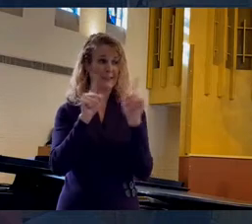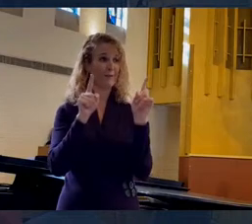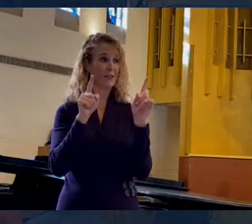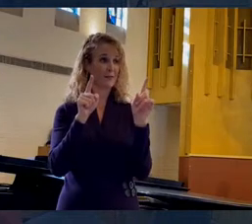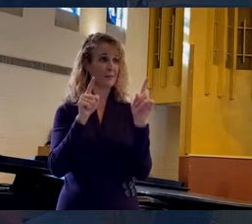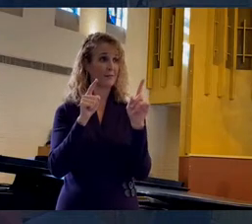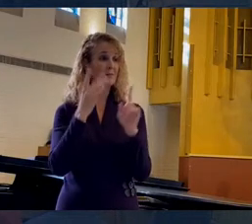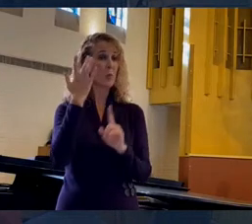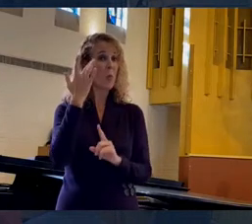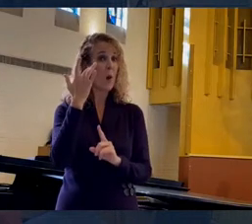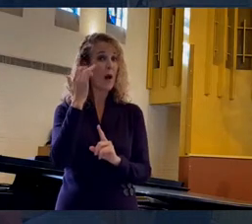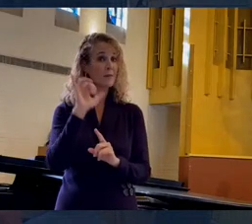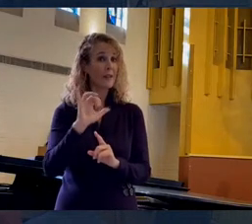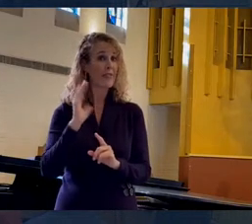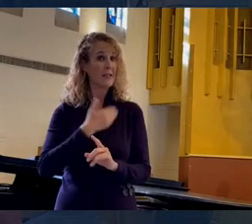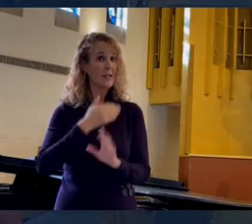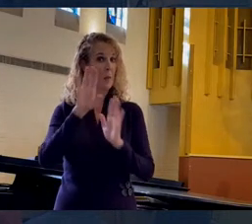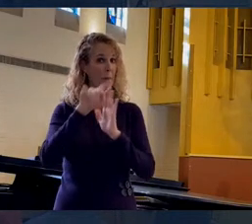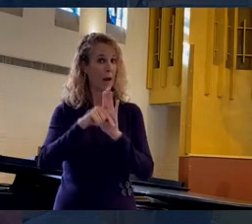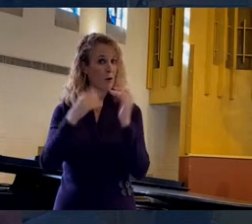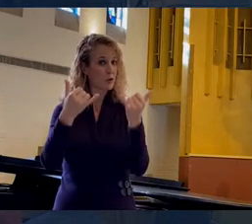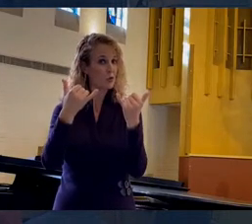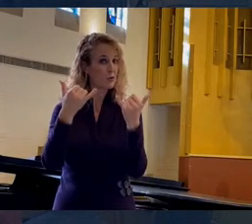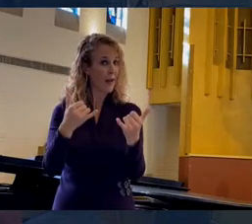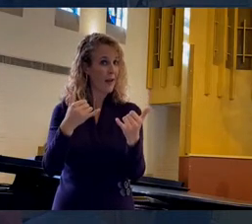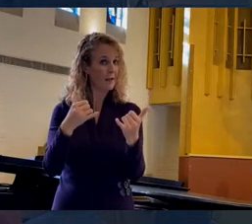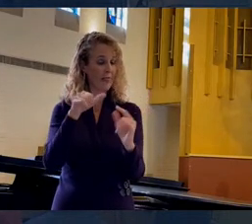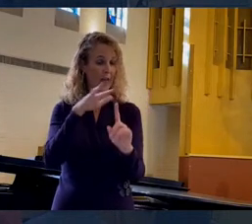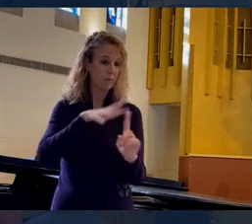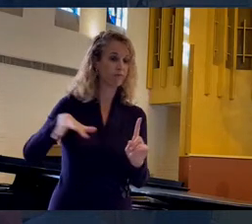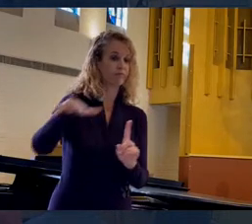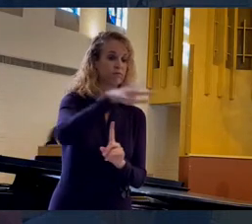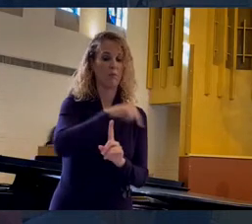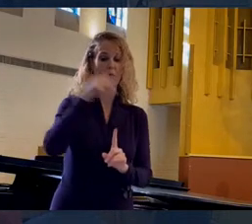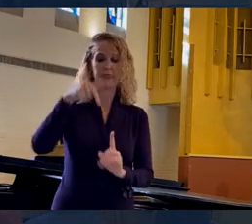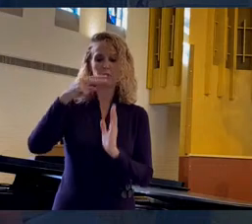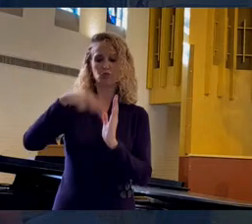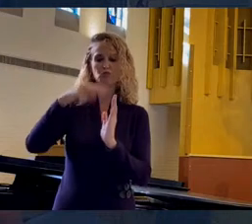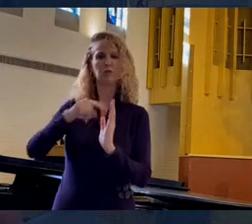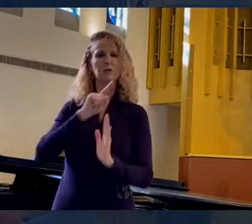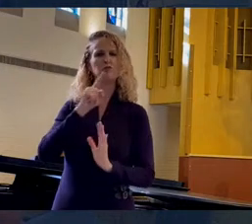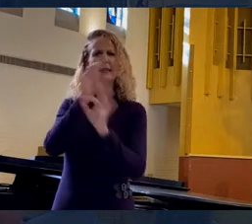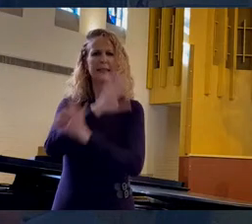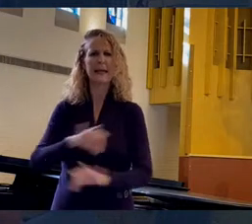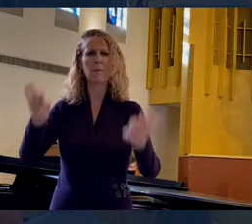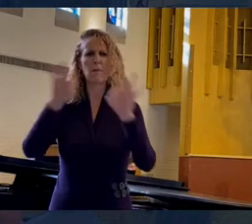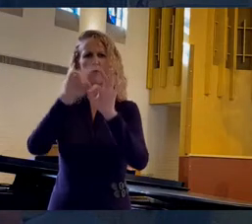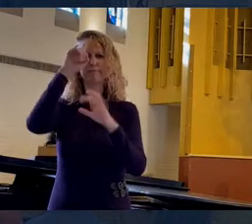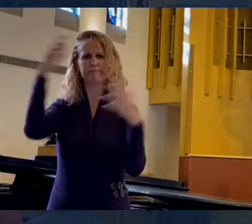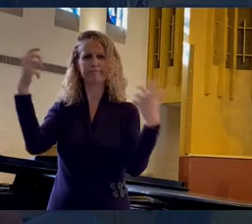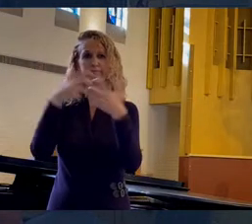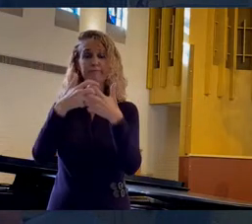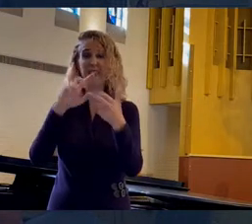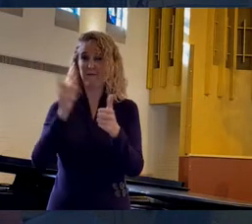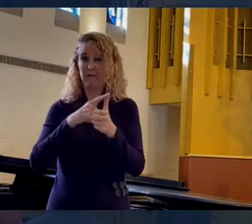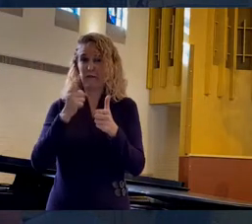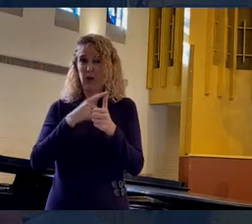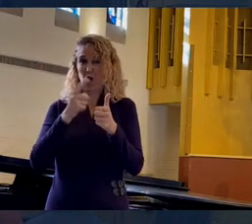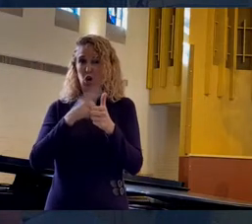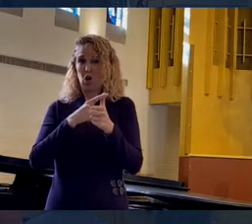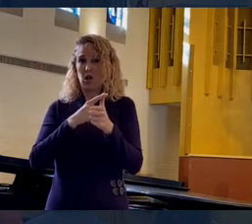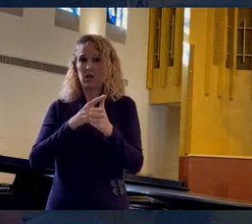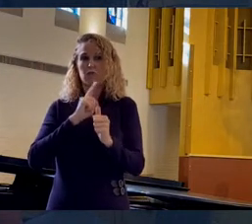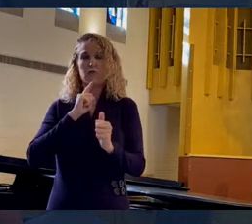today, because this is the context of Xavier today. And it's in that context where I think these readings today make so much sense. That first reading is